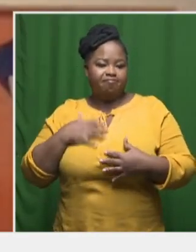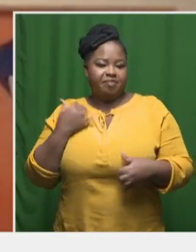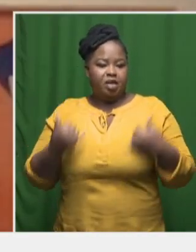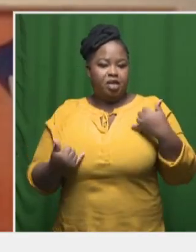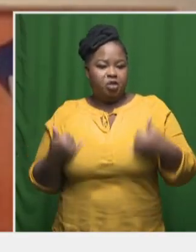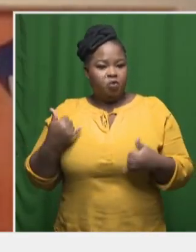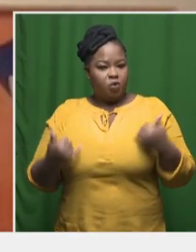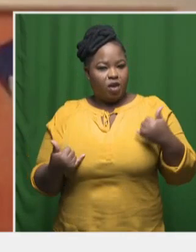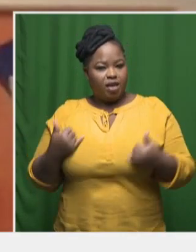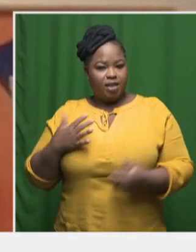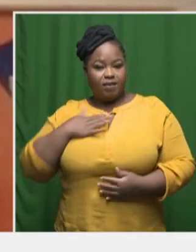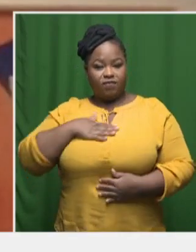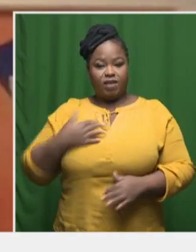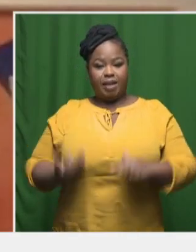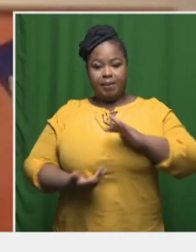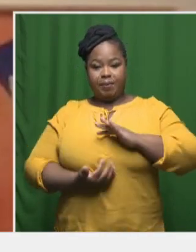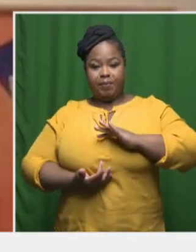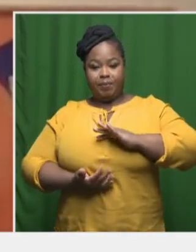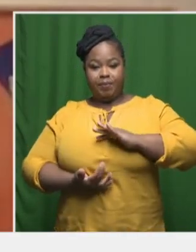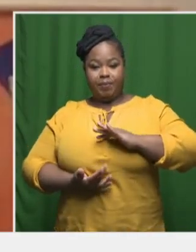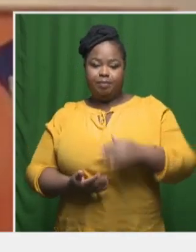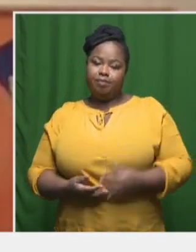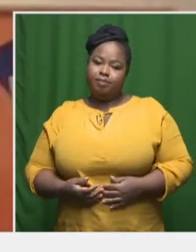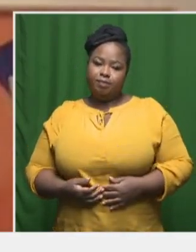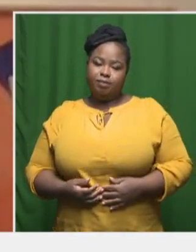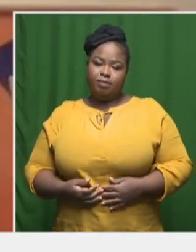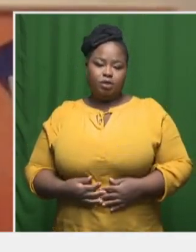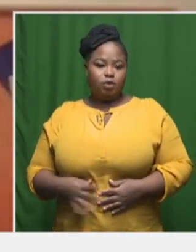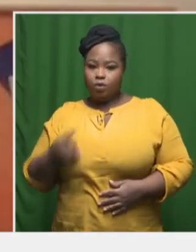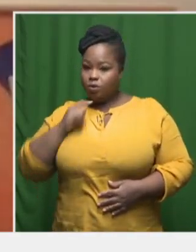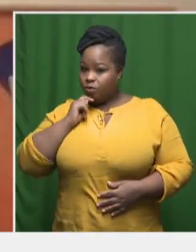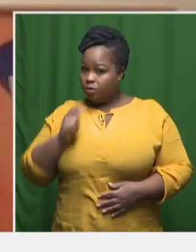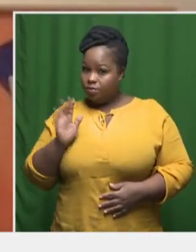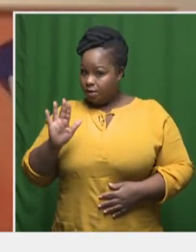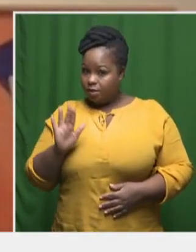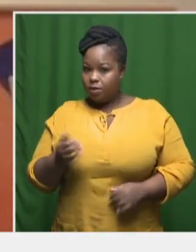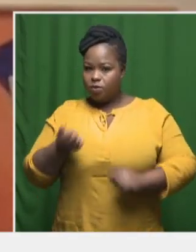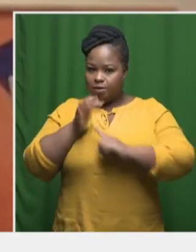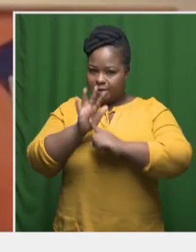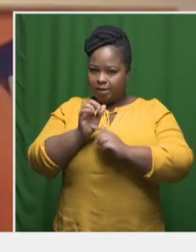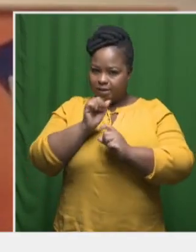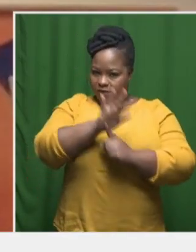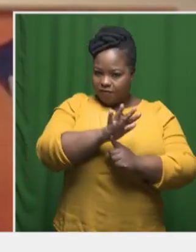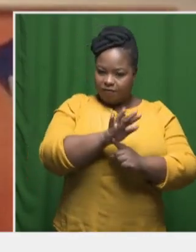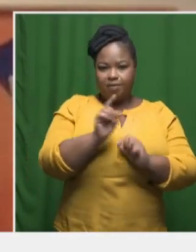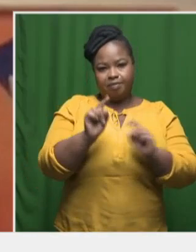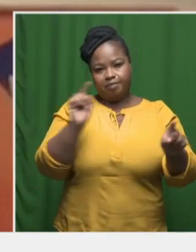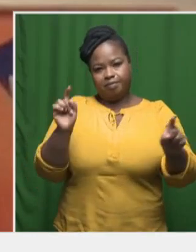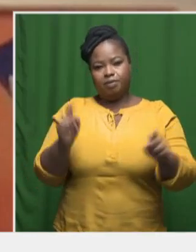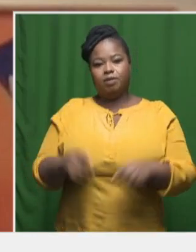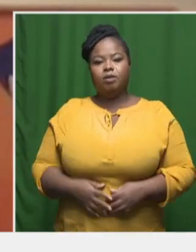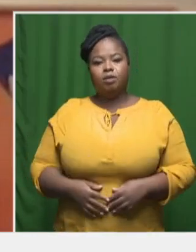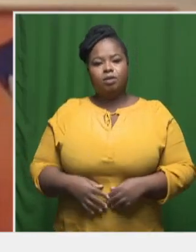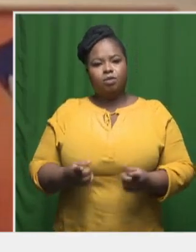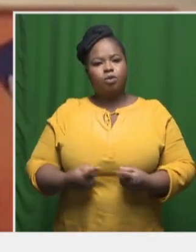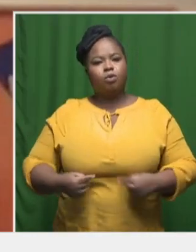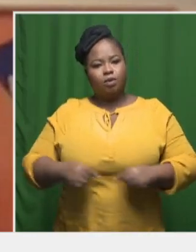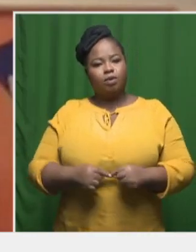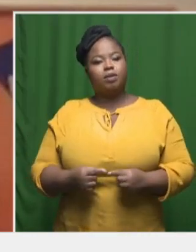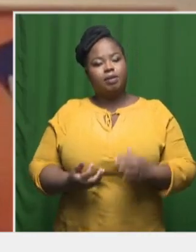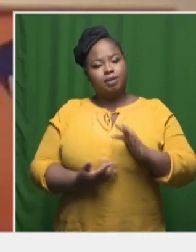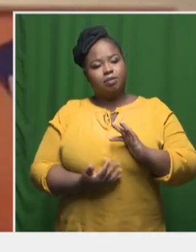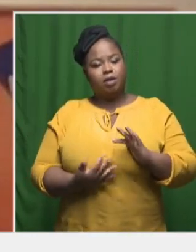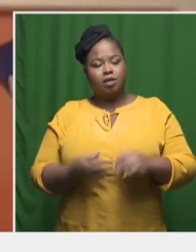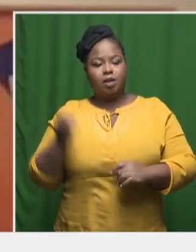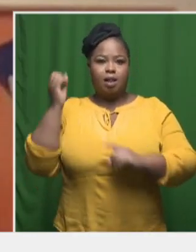the inspiration that we serve, well, that's not true, that our exhibitors serve, and seeing the fact that we inspire and